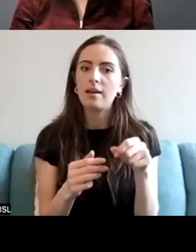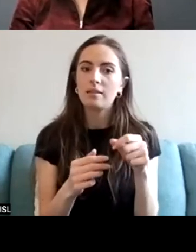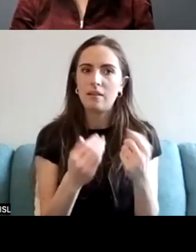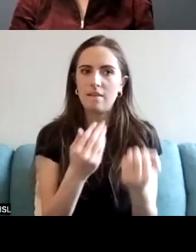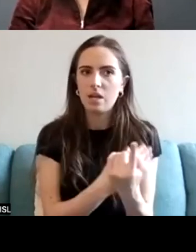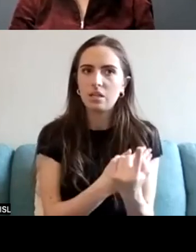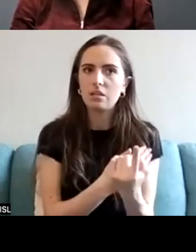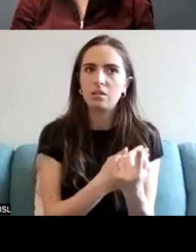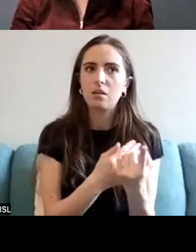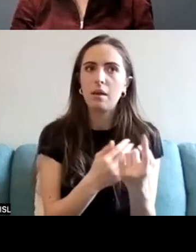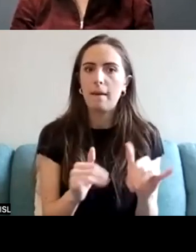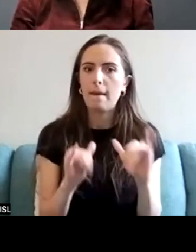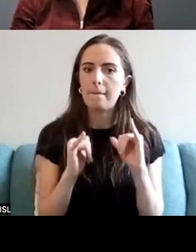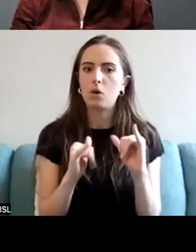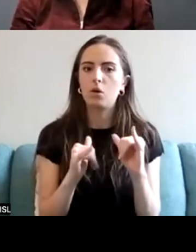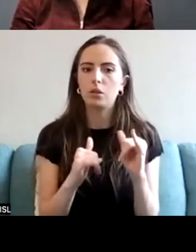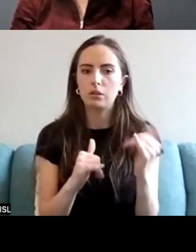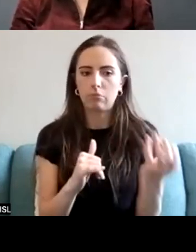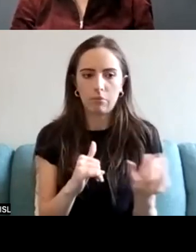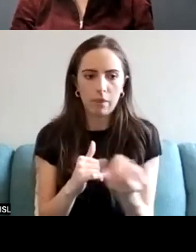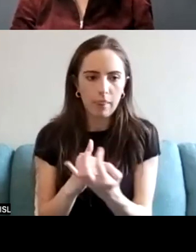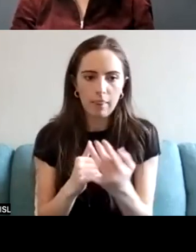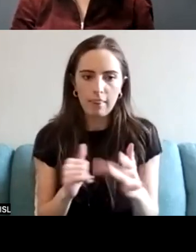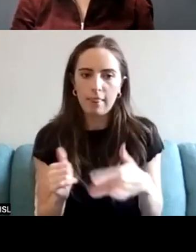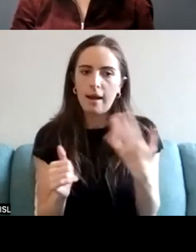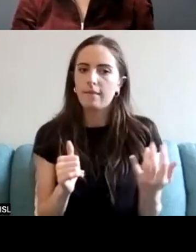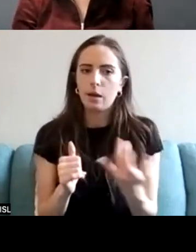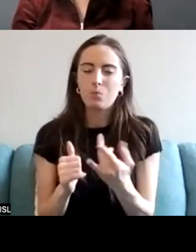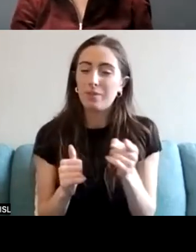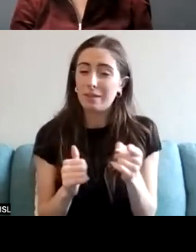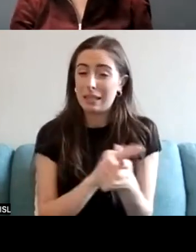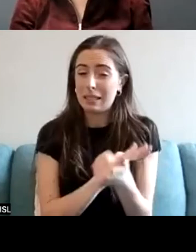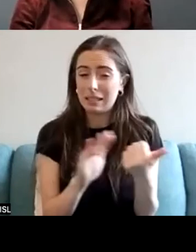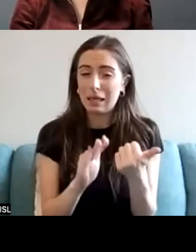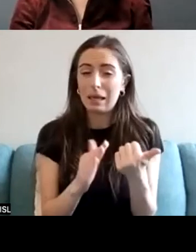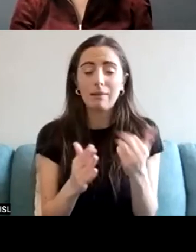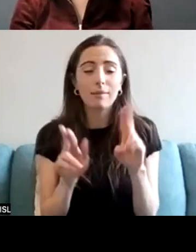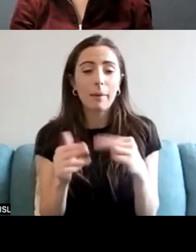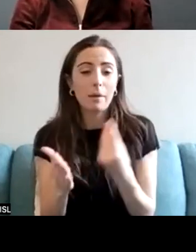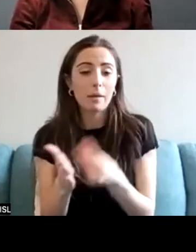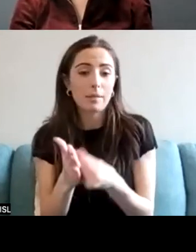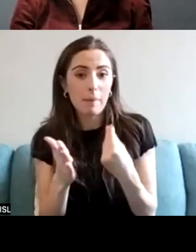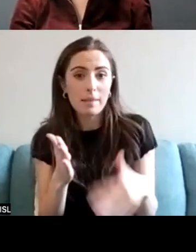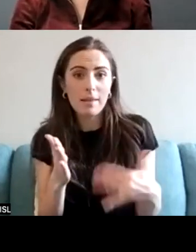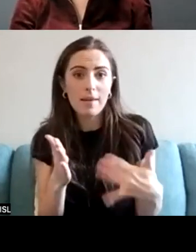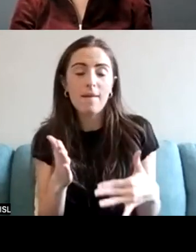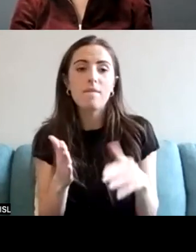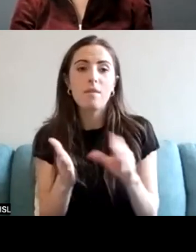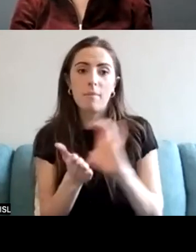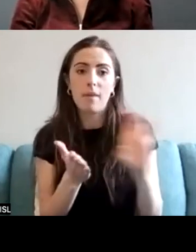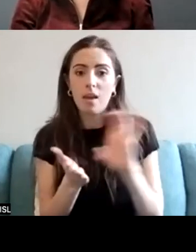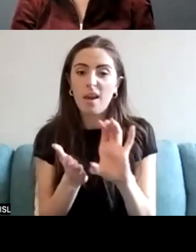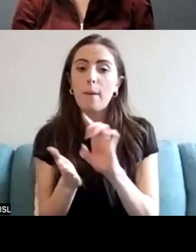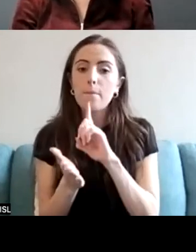So that could be a topic for discussion another time. No, it's a really, really great point. And I think as